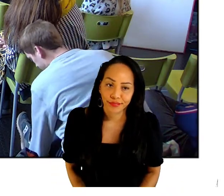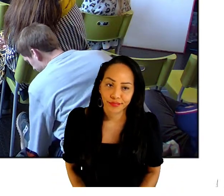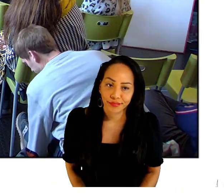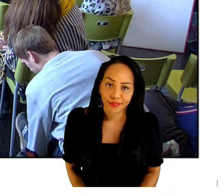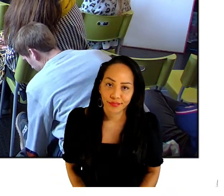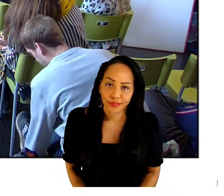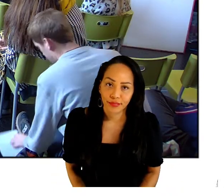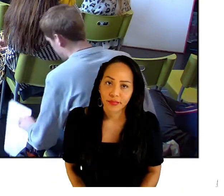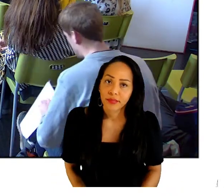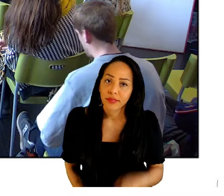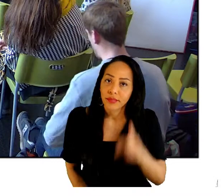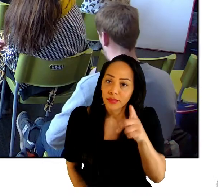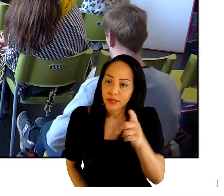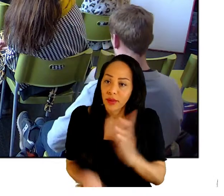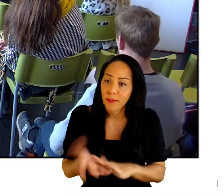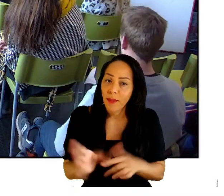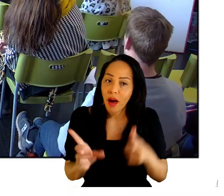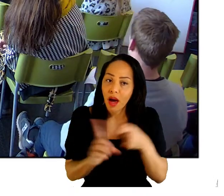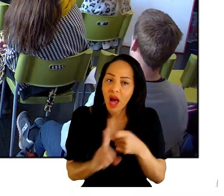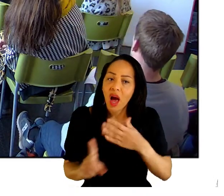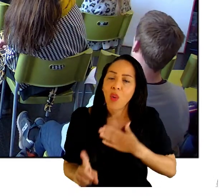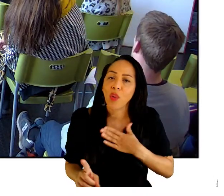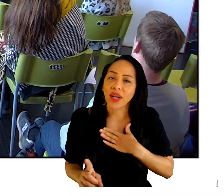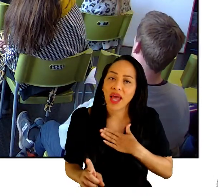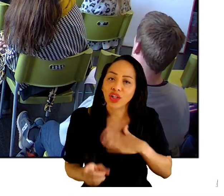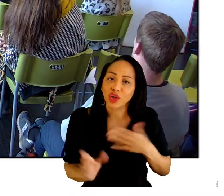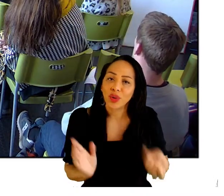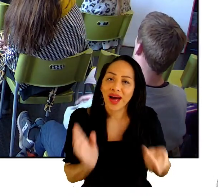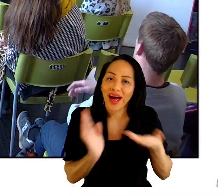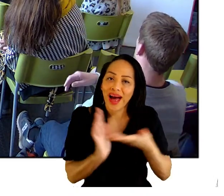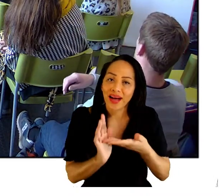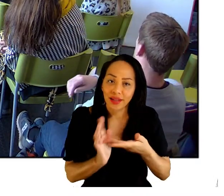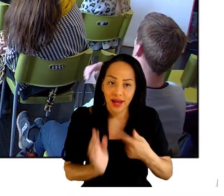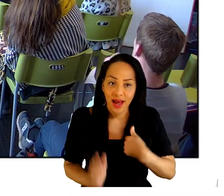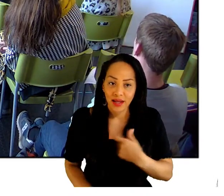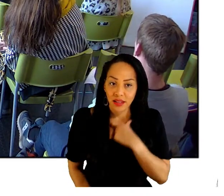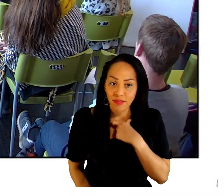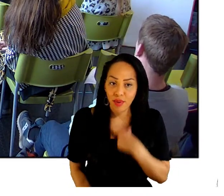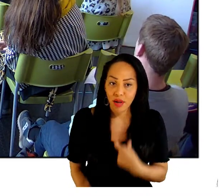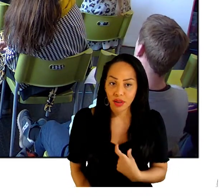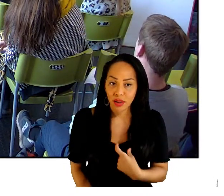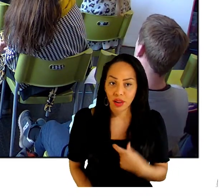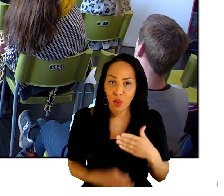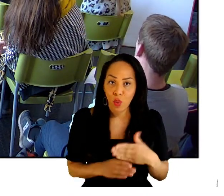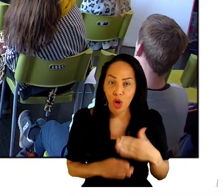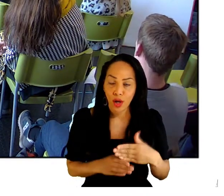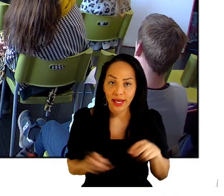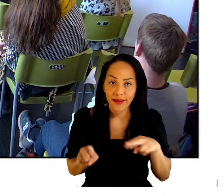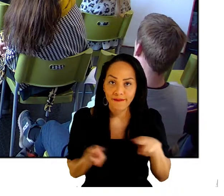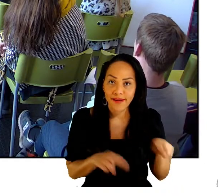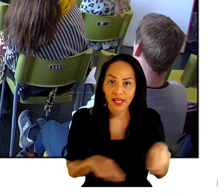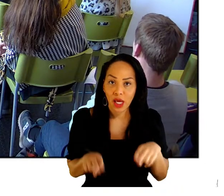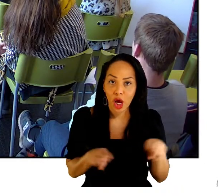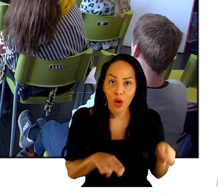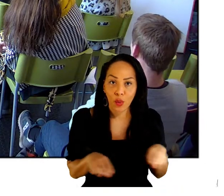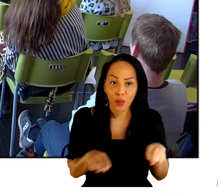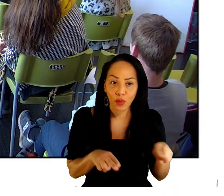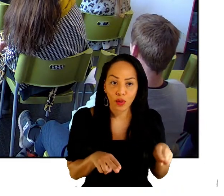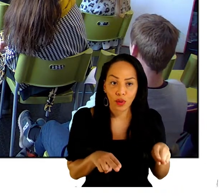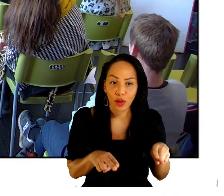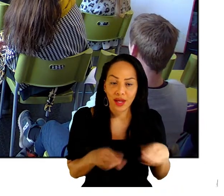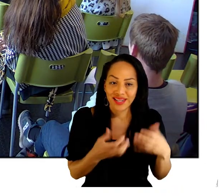to add is that I, as a person working in video and technology, that during the